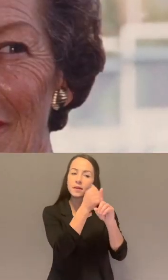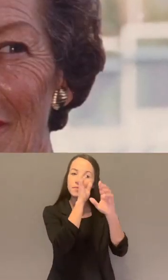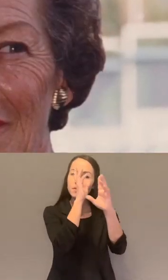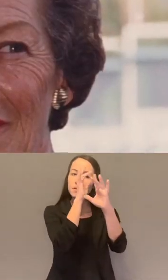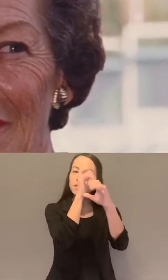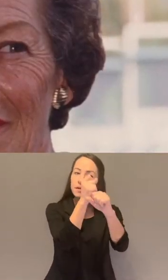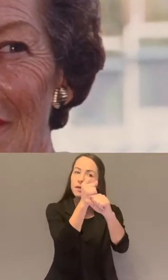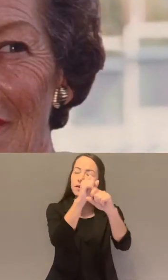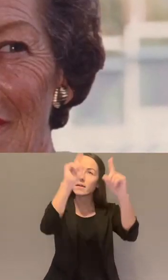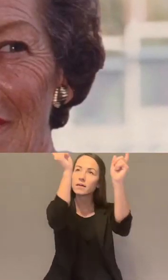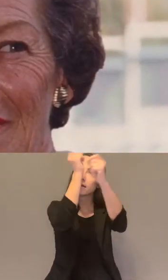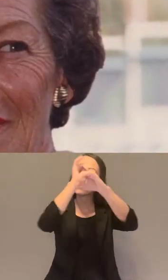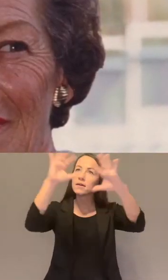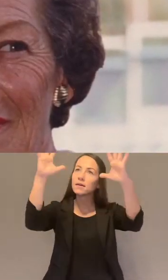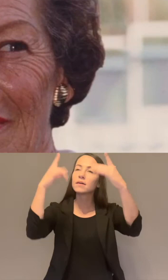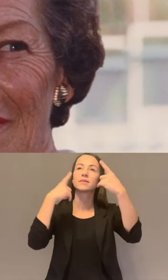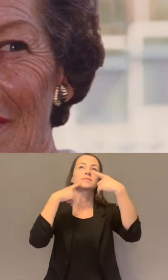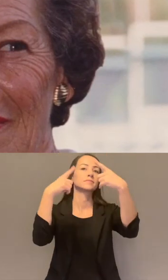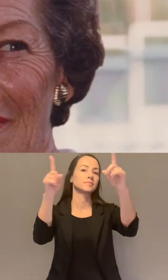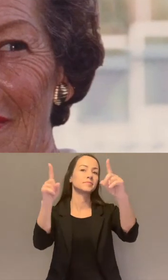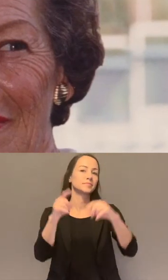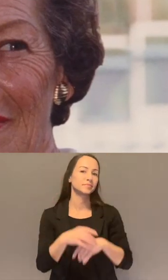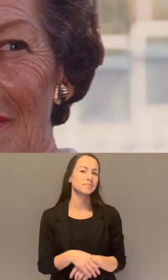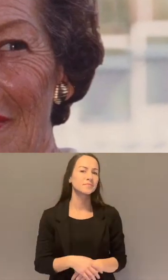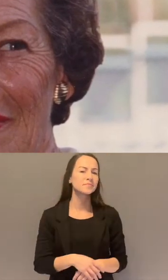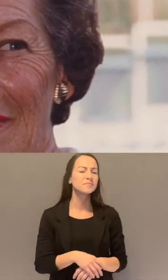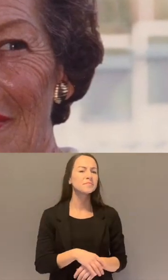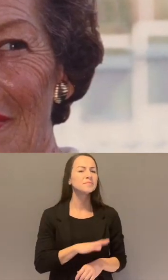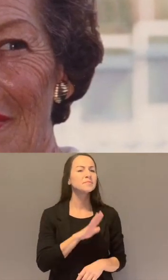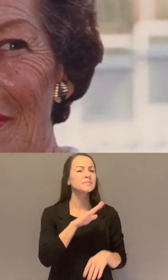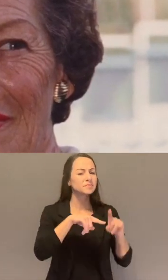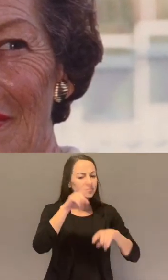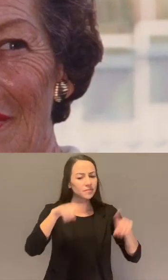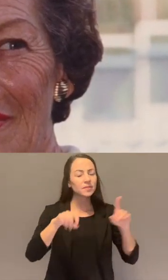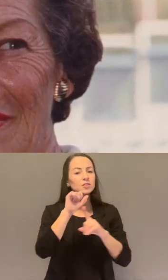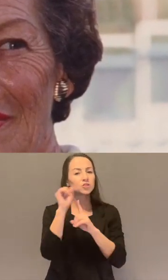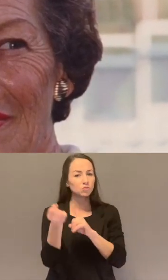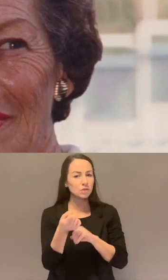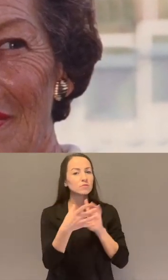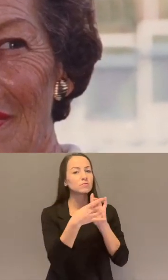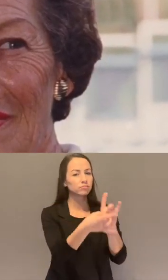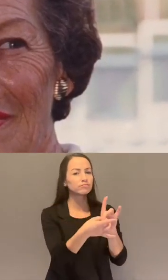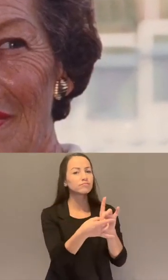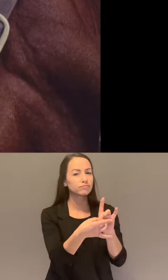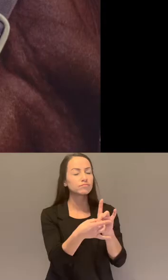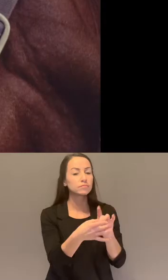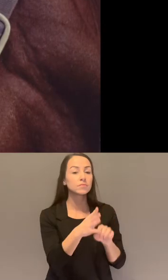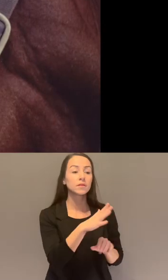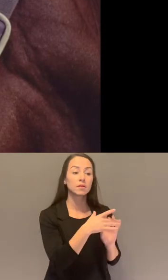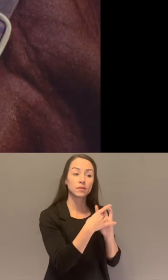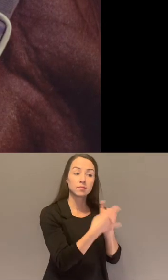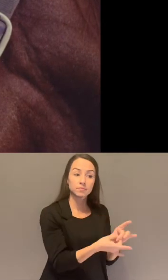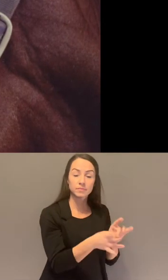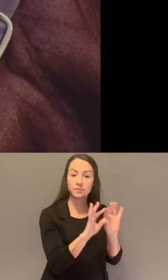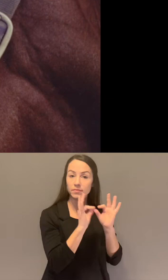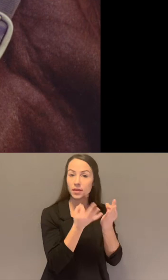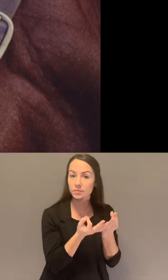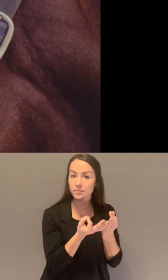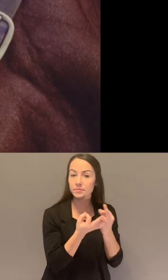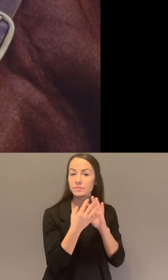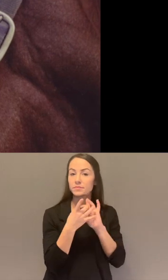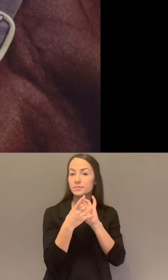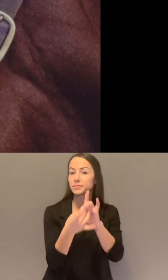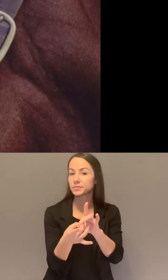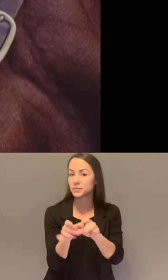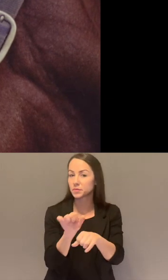His vision was to accomplish his dreams, and I think he did that on numerous fronts. He did it, of course,